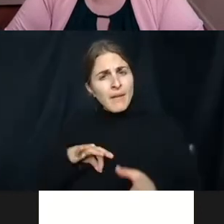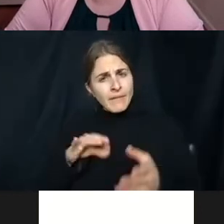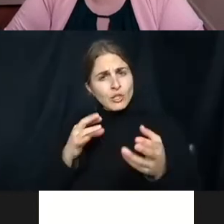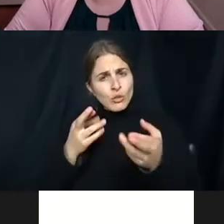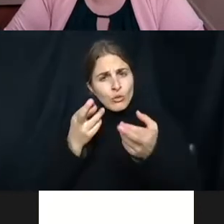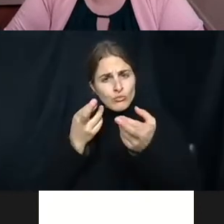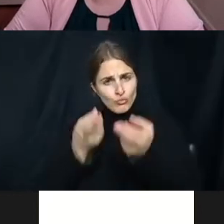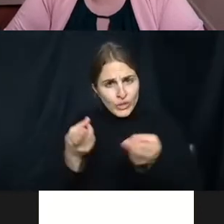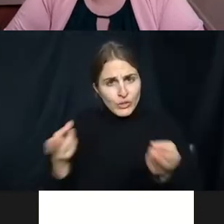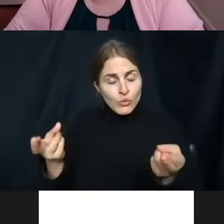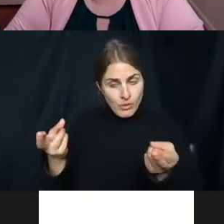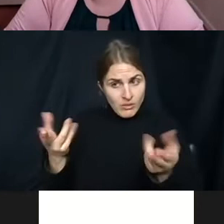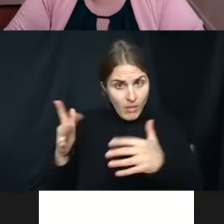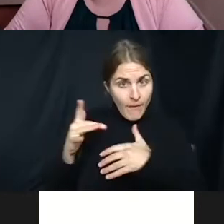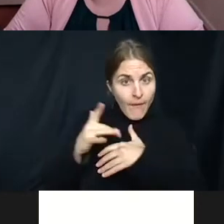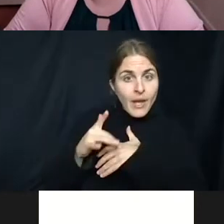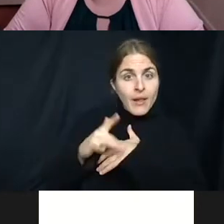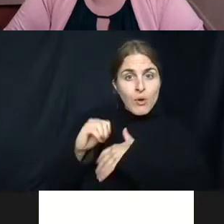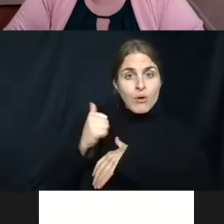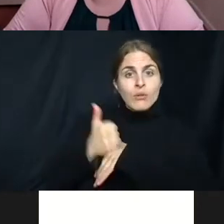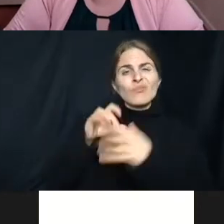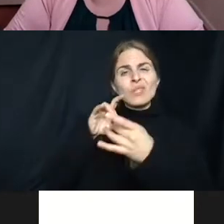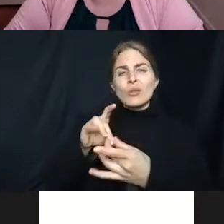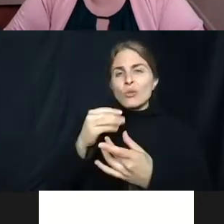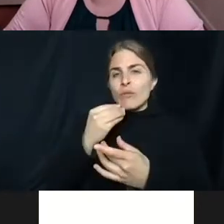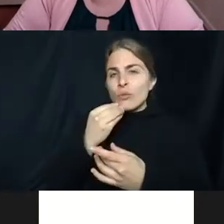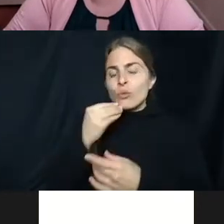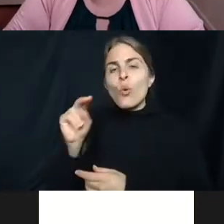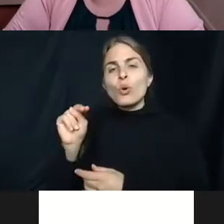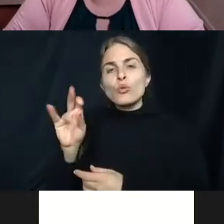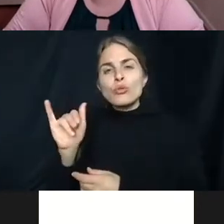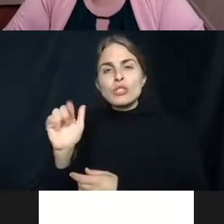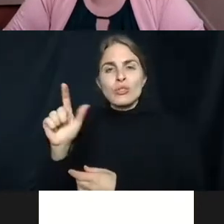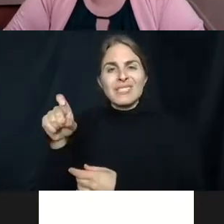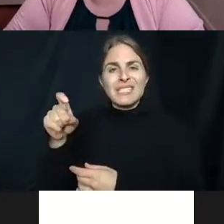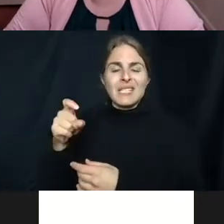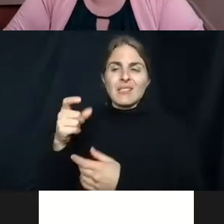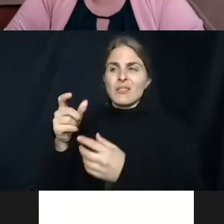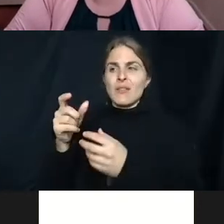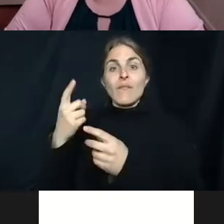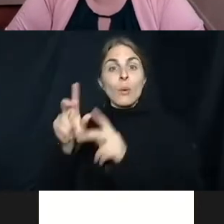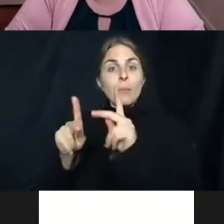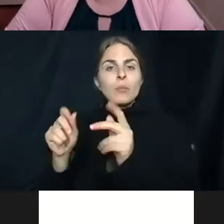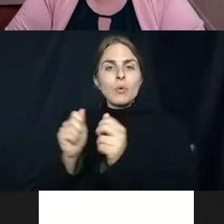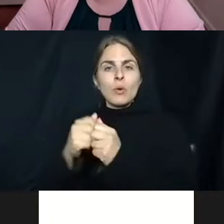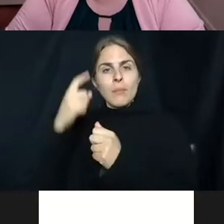resources available surrounding food or nutritional needs of those with mental health diagnosis?